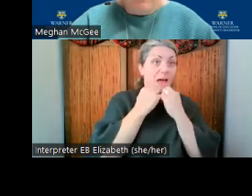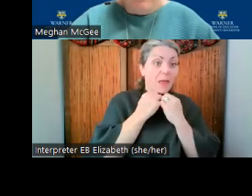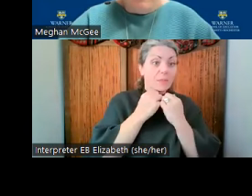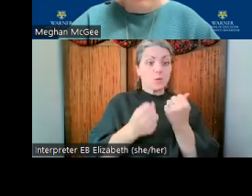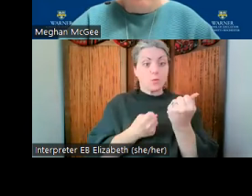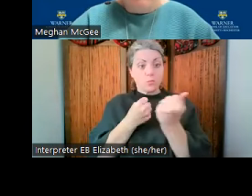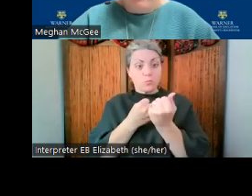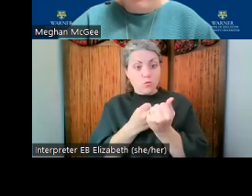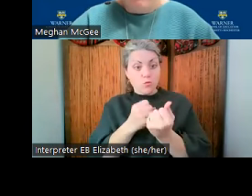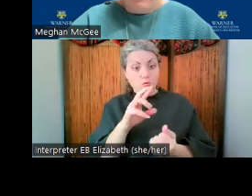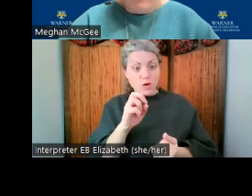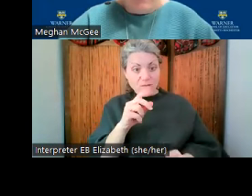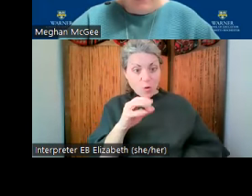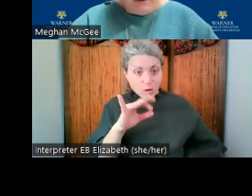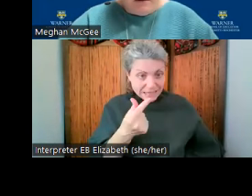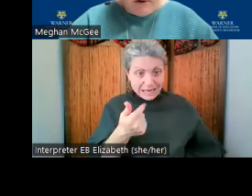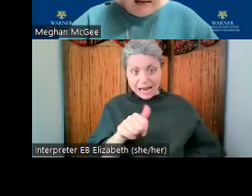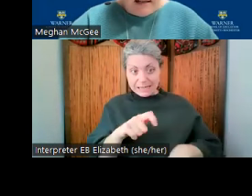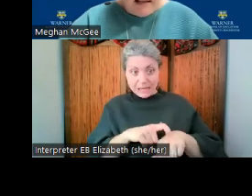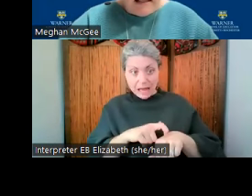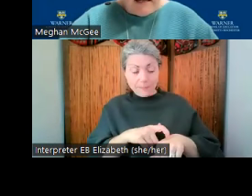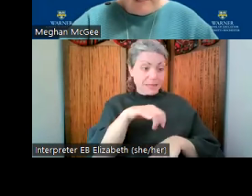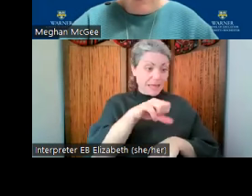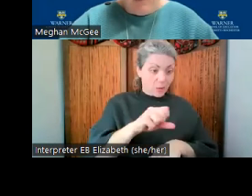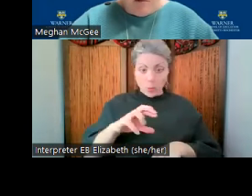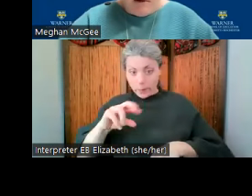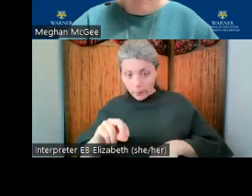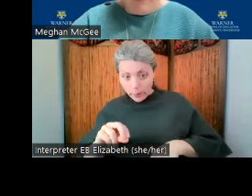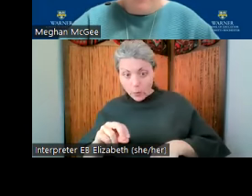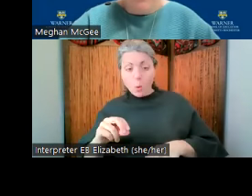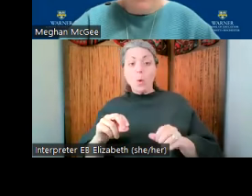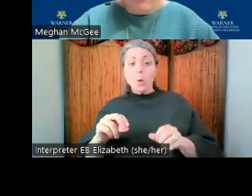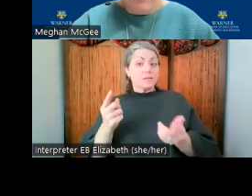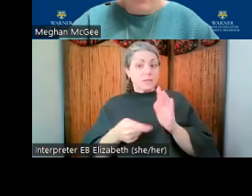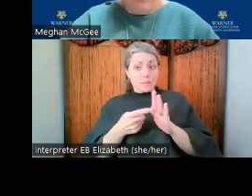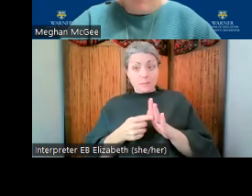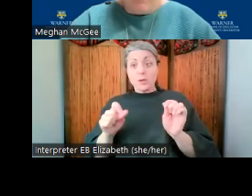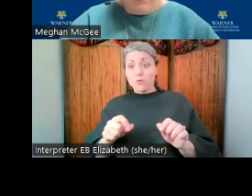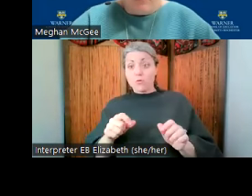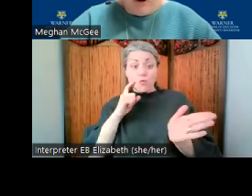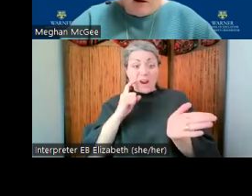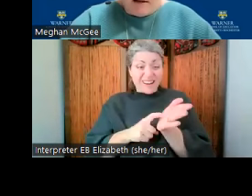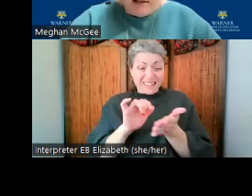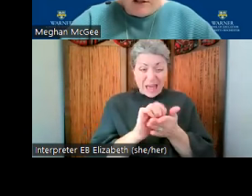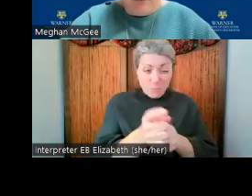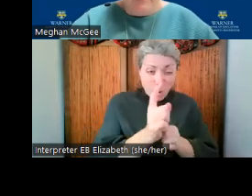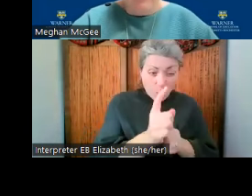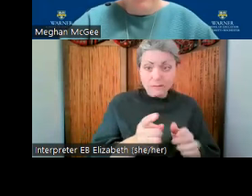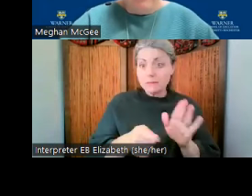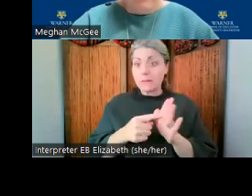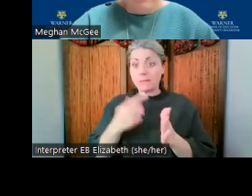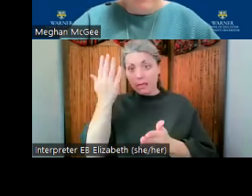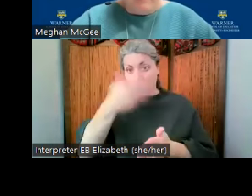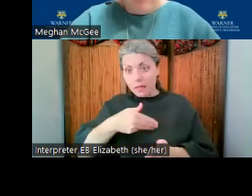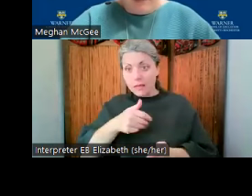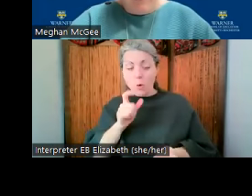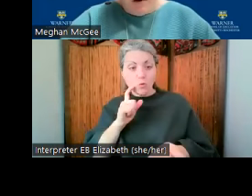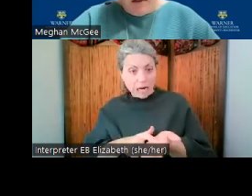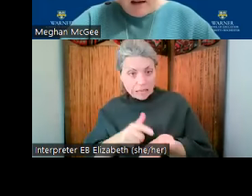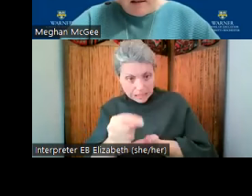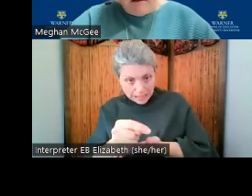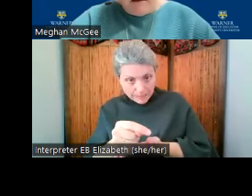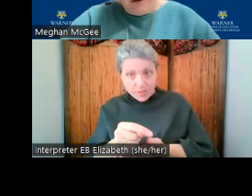time. We may not be able to recognize it in the moment, but understanding trauma and trauma history and its